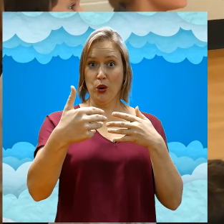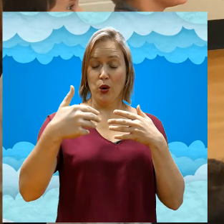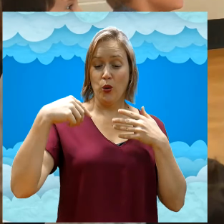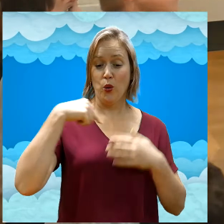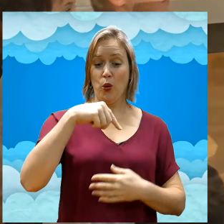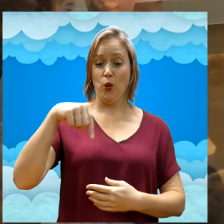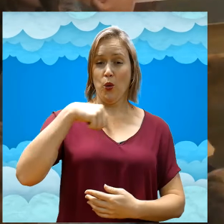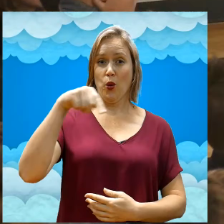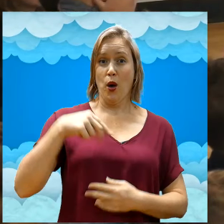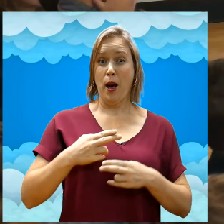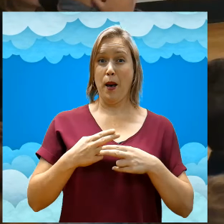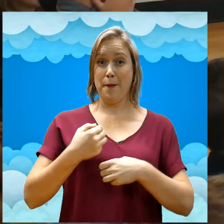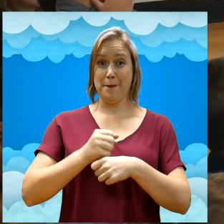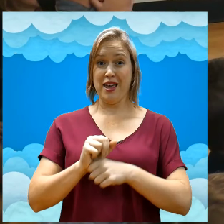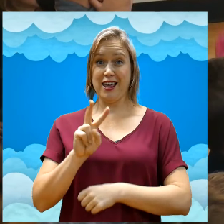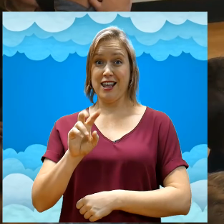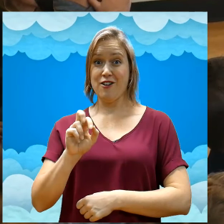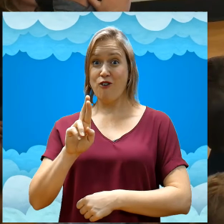creating a vortex.